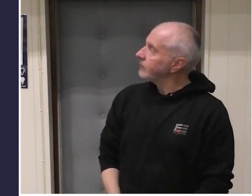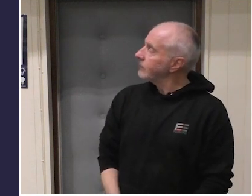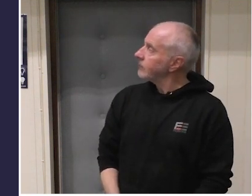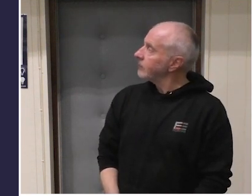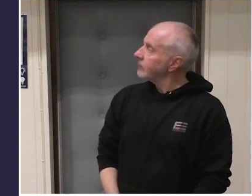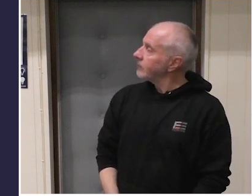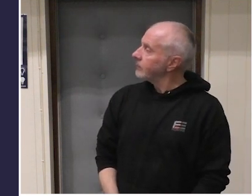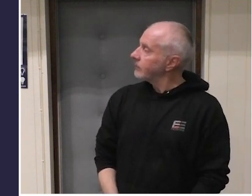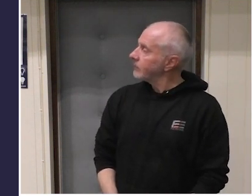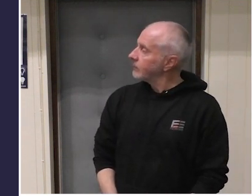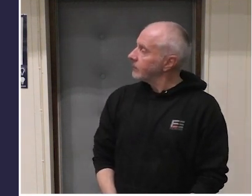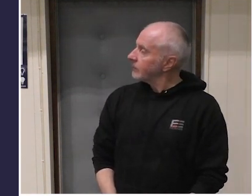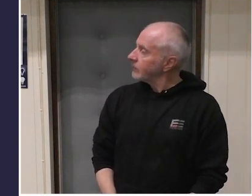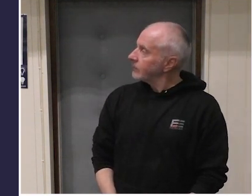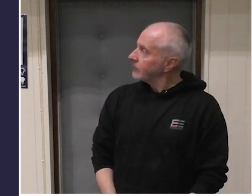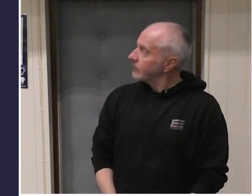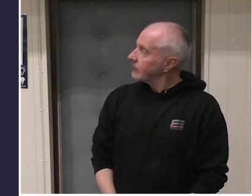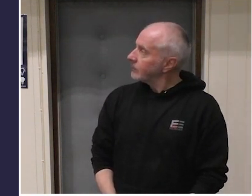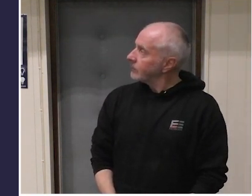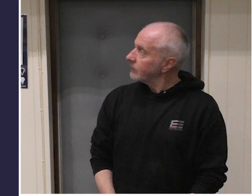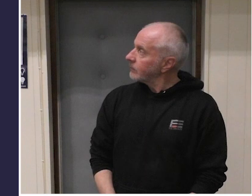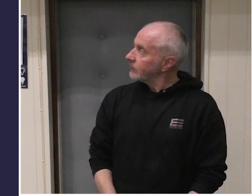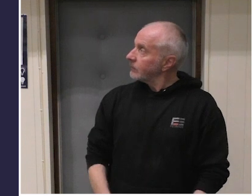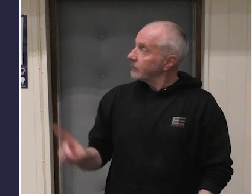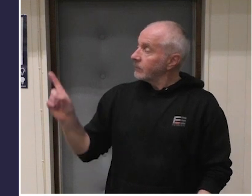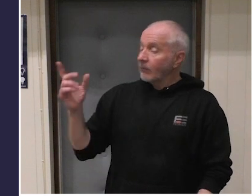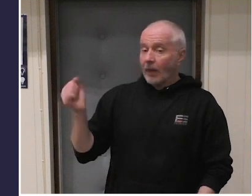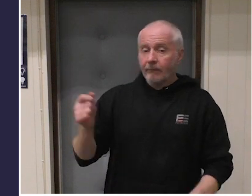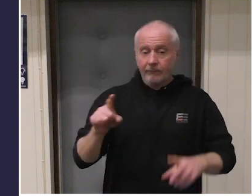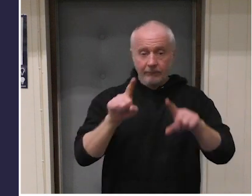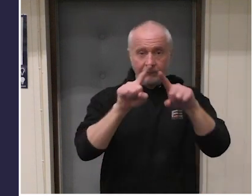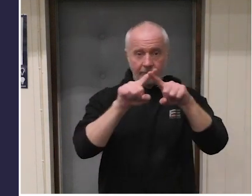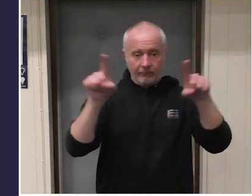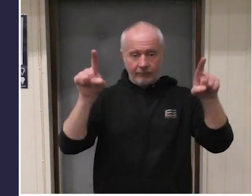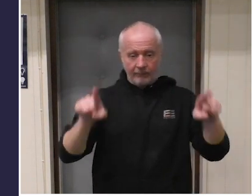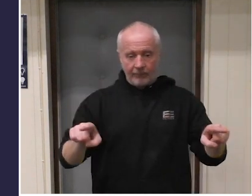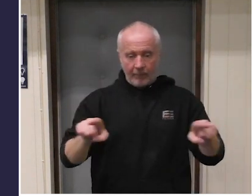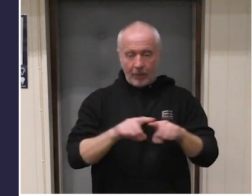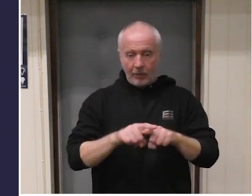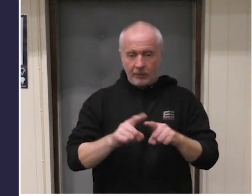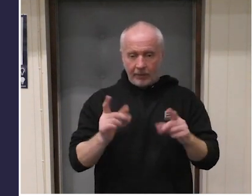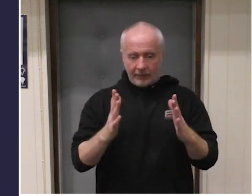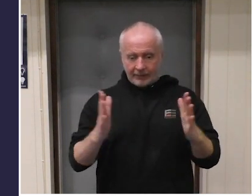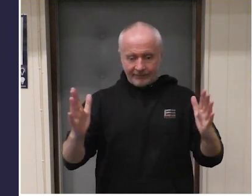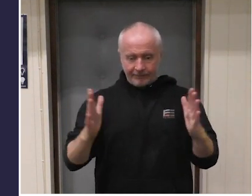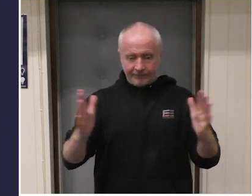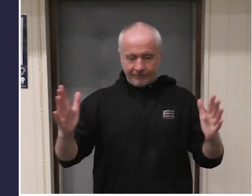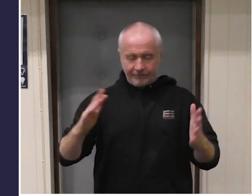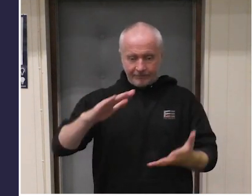Now, what's going to happen now if I've got this box and I've got it constrained to a smaller